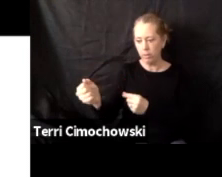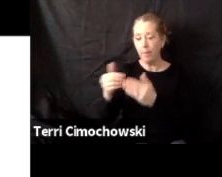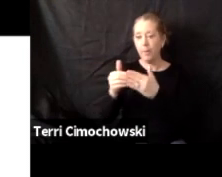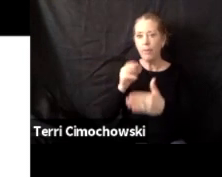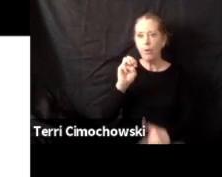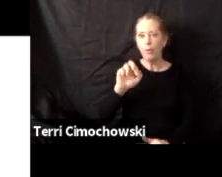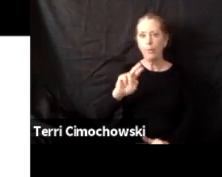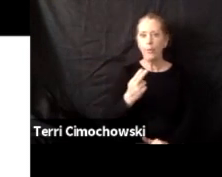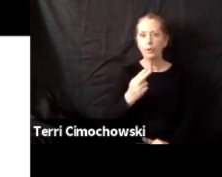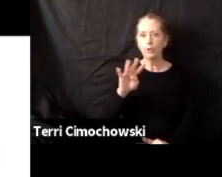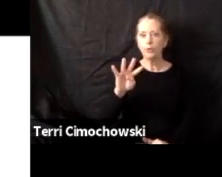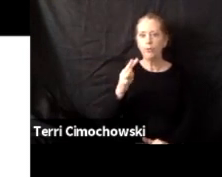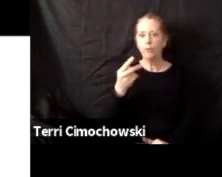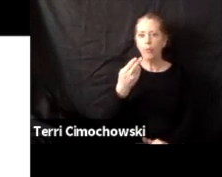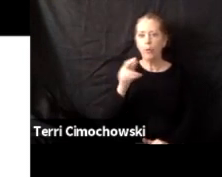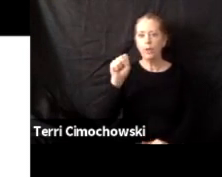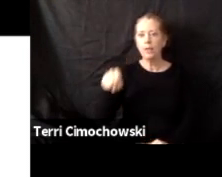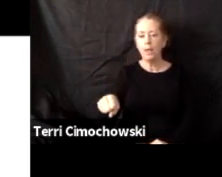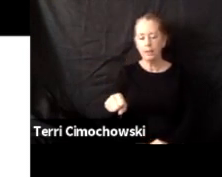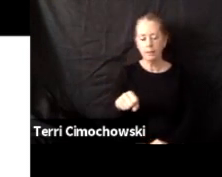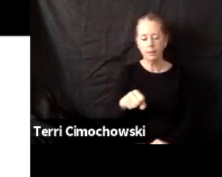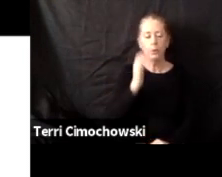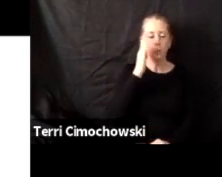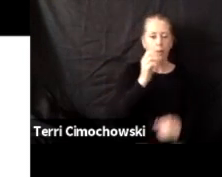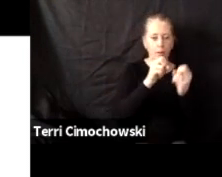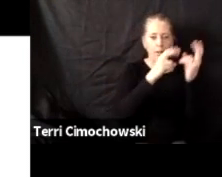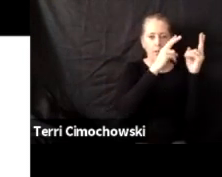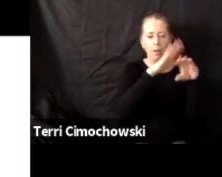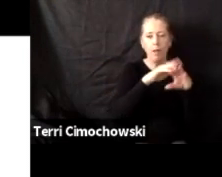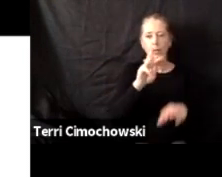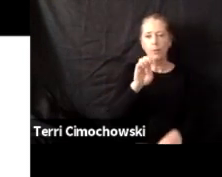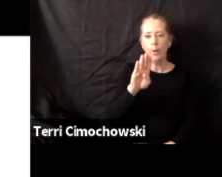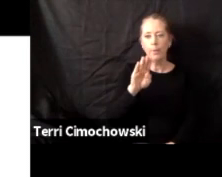Yes, and we Got will it. post them on the website. Perfect.